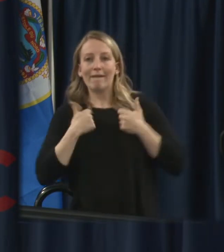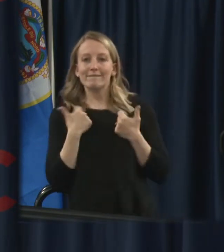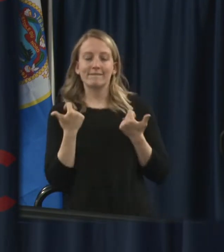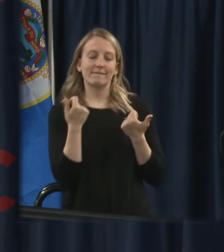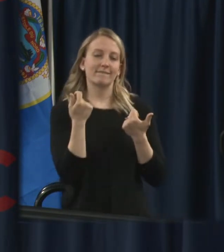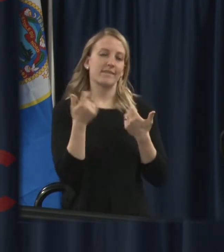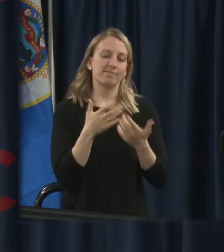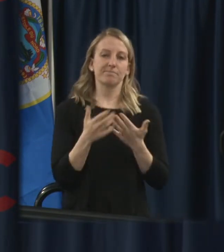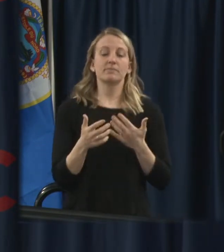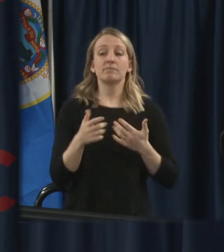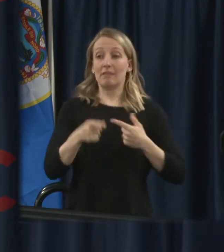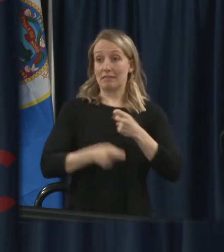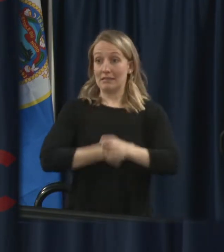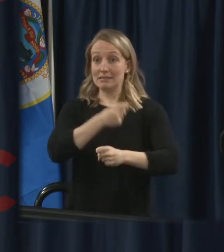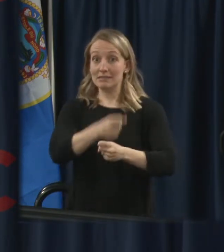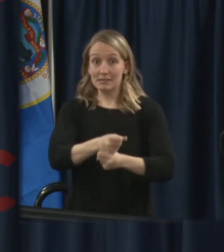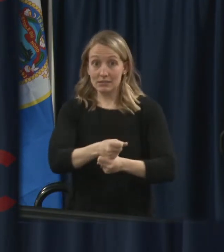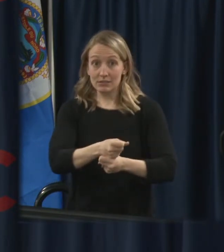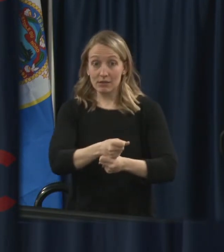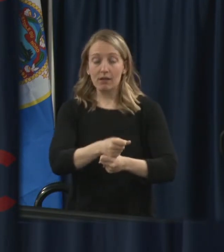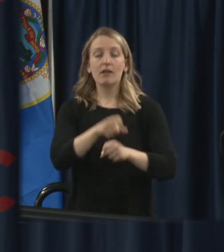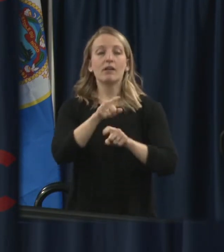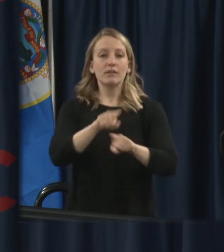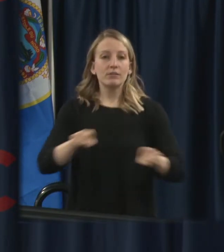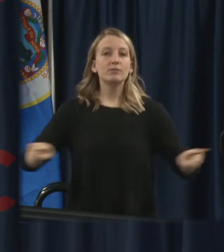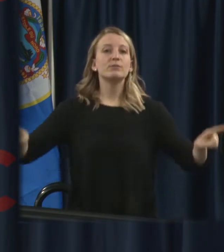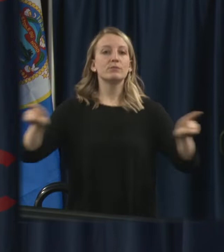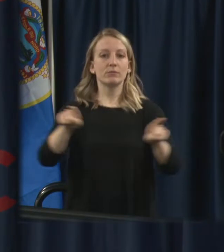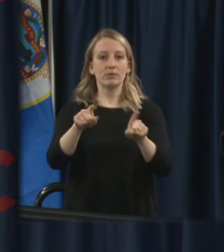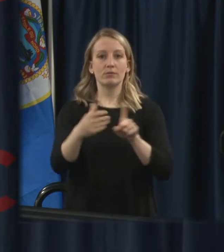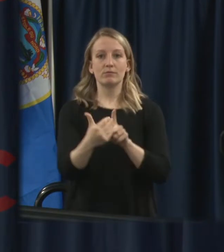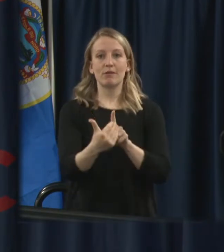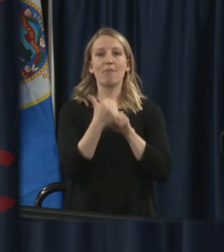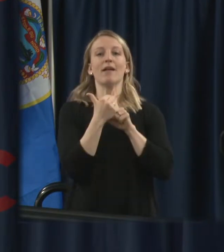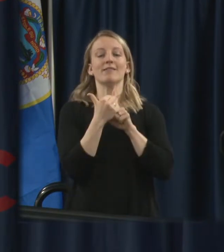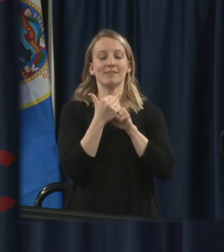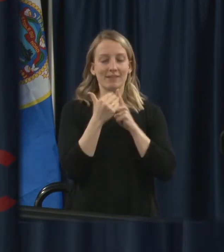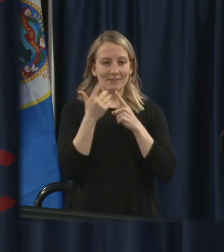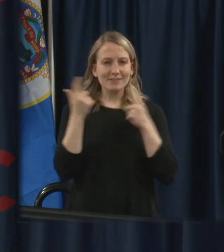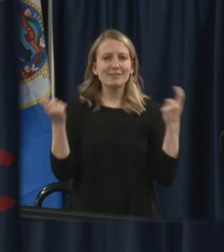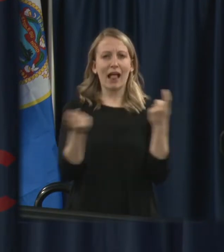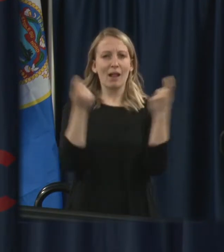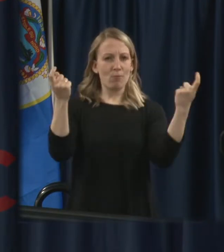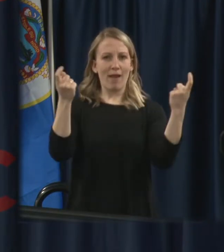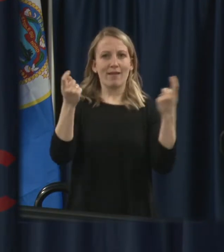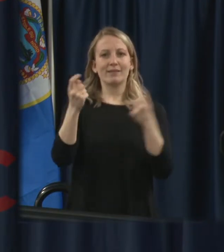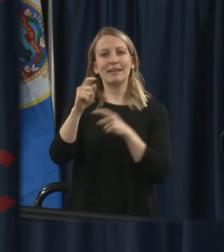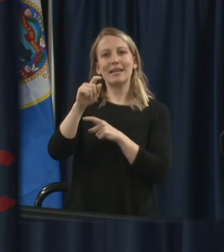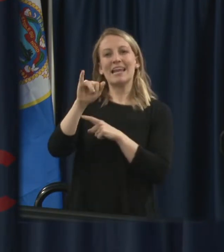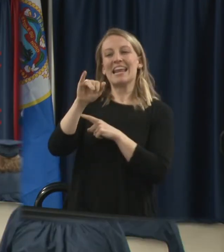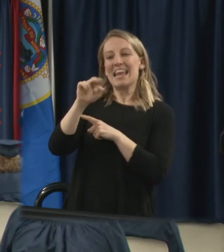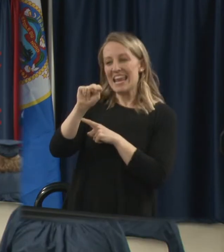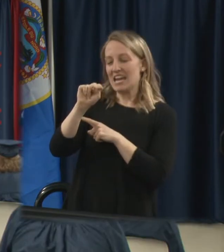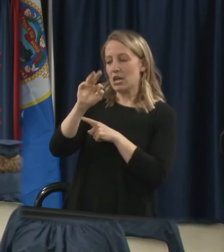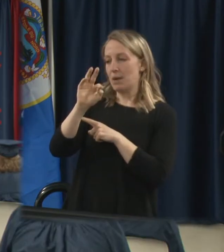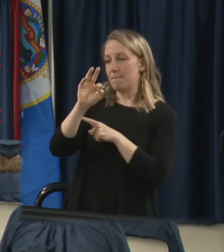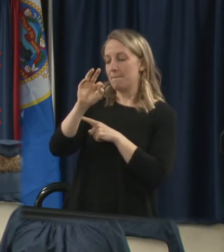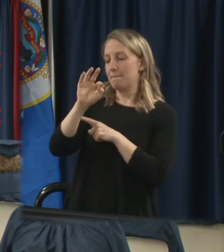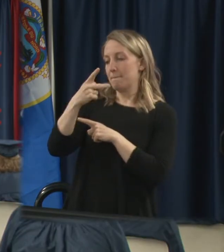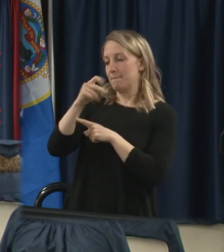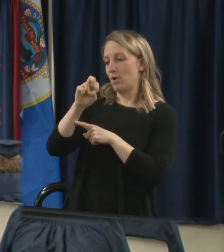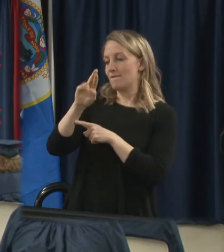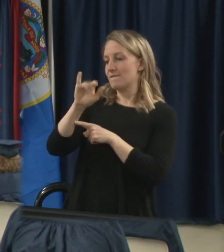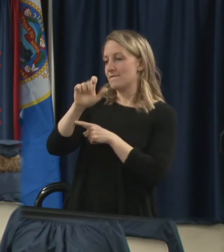year, you helped us to not only celebrate imperfection, but then watch your success.